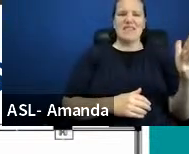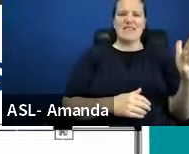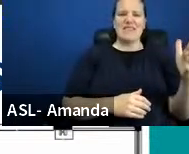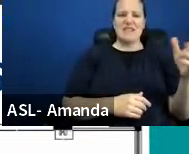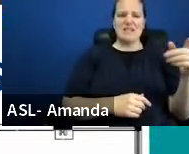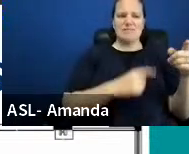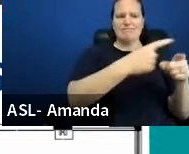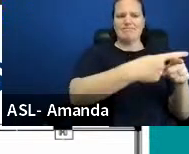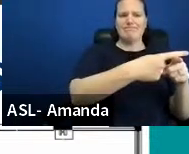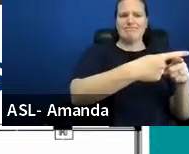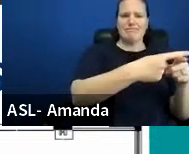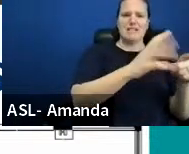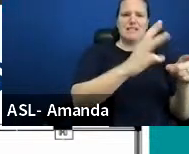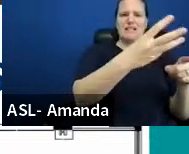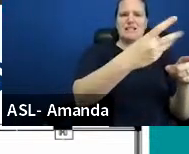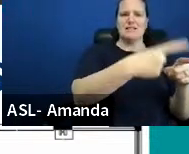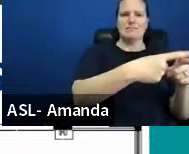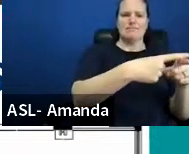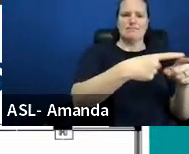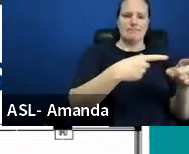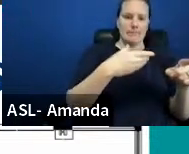in front of Bank.